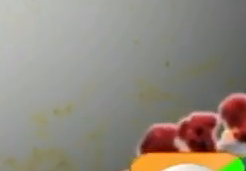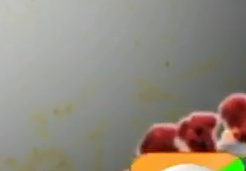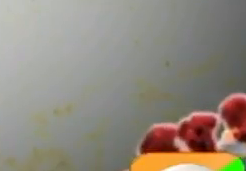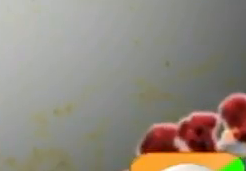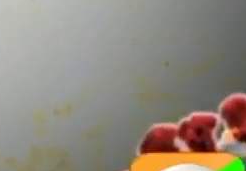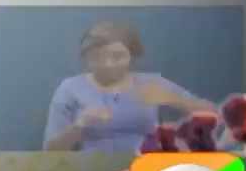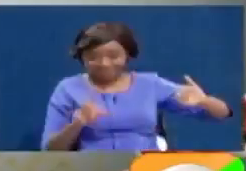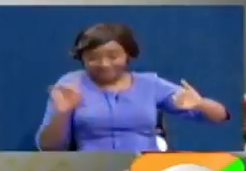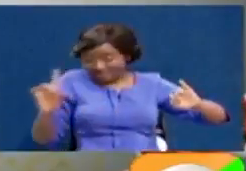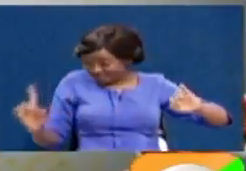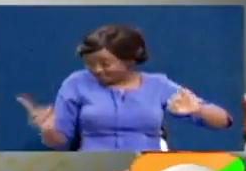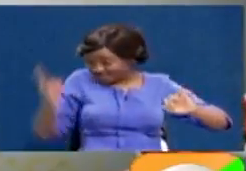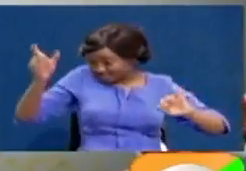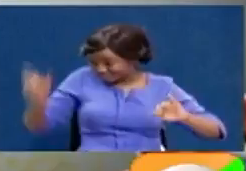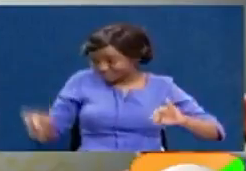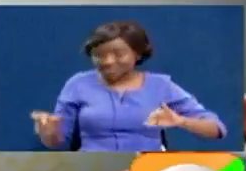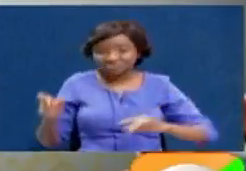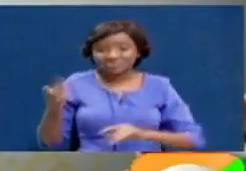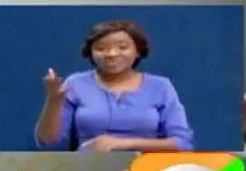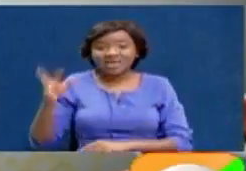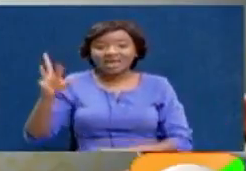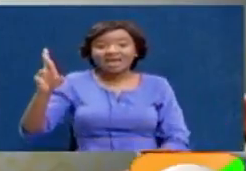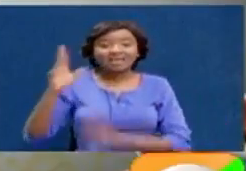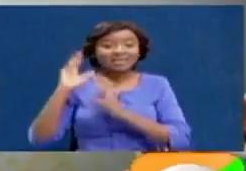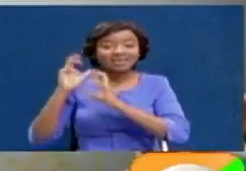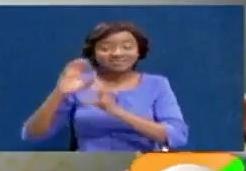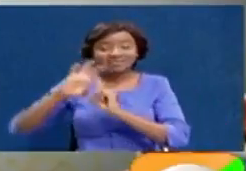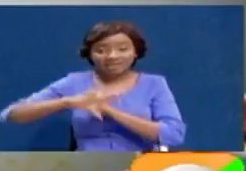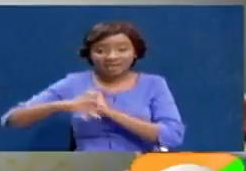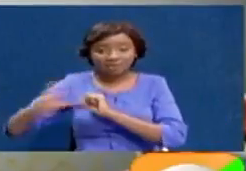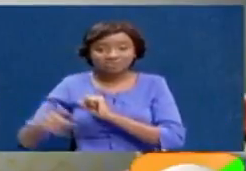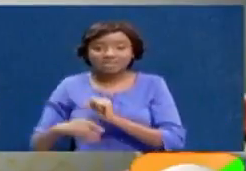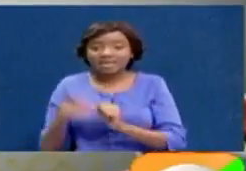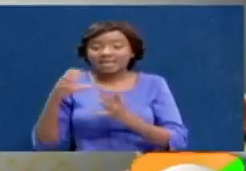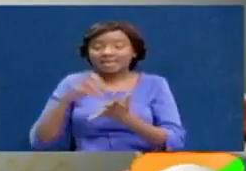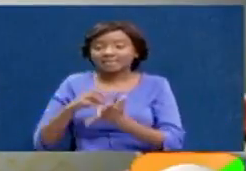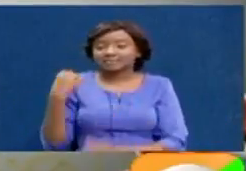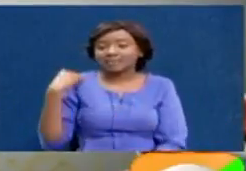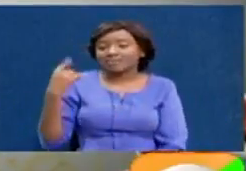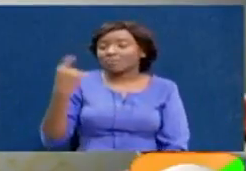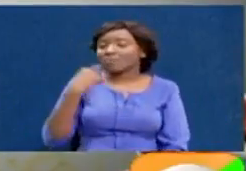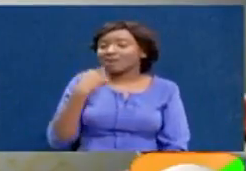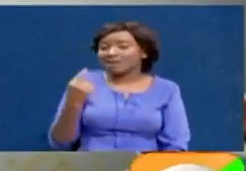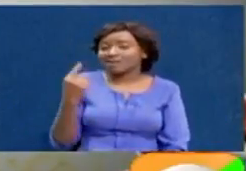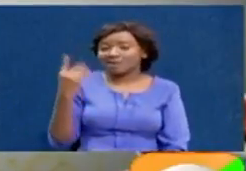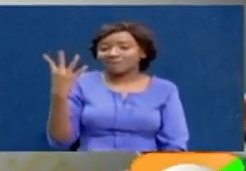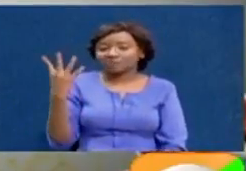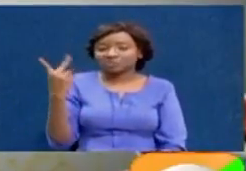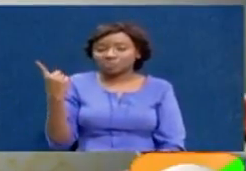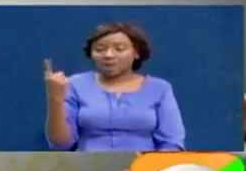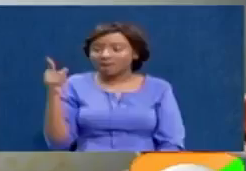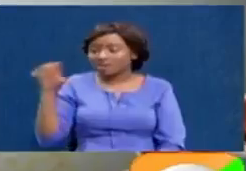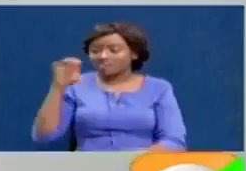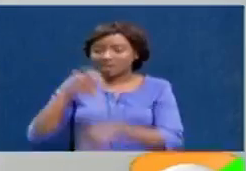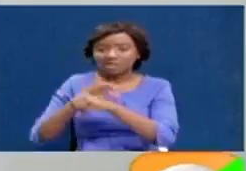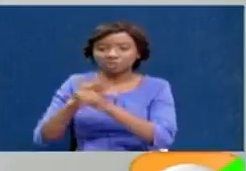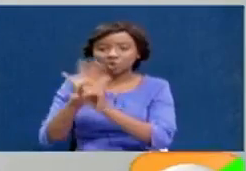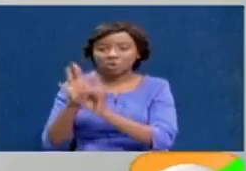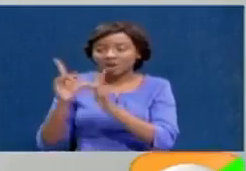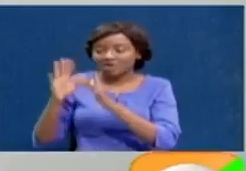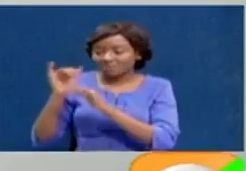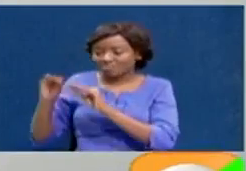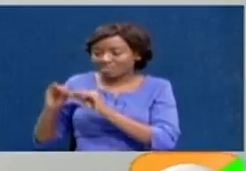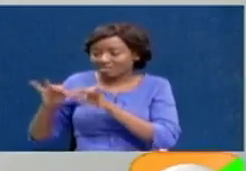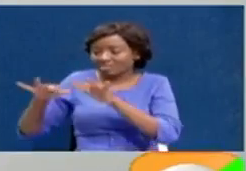one of the first recipients of the virus in Rabai, Kilifi County, case number 141 is said to have been infected, passing